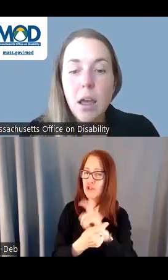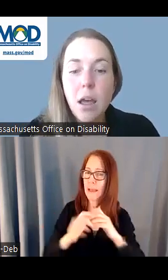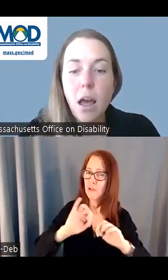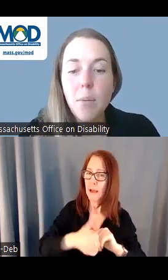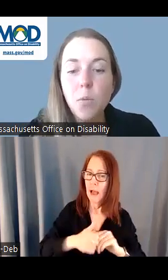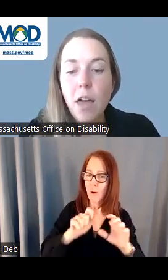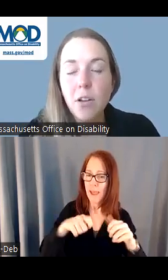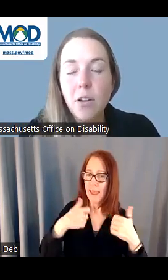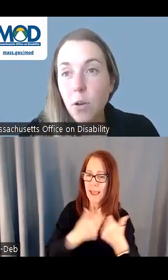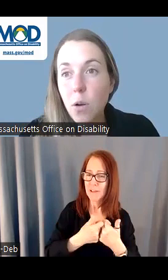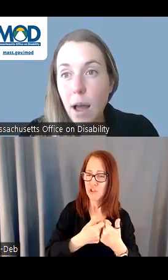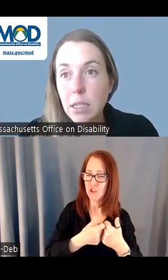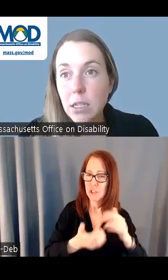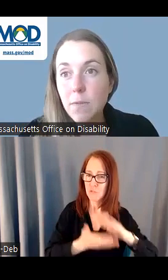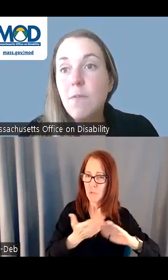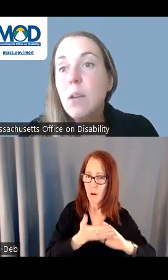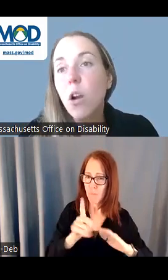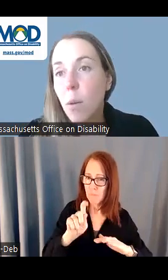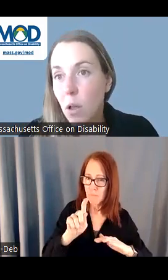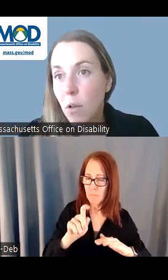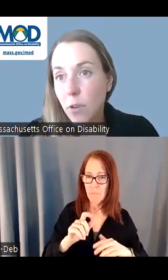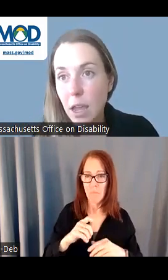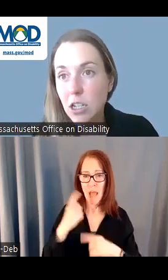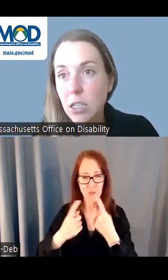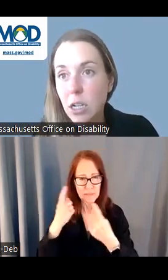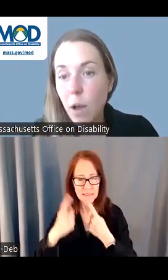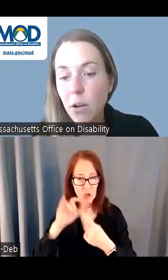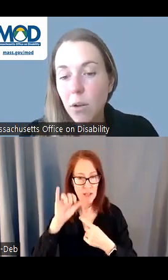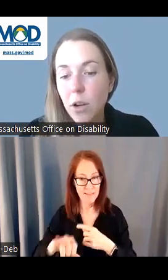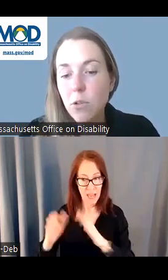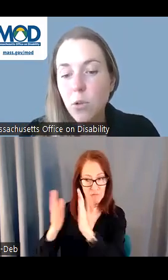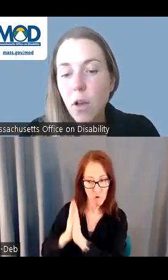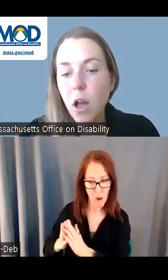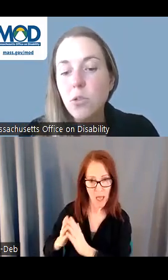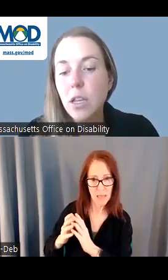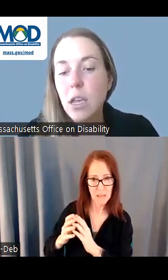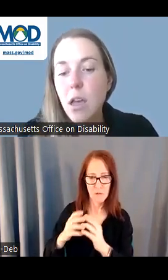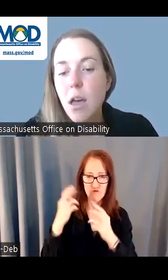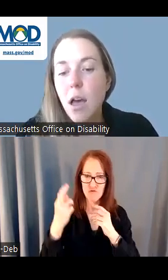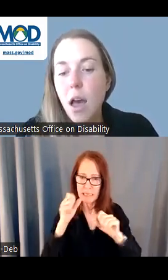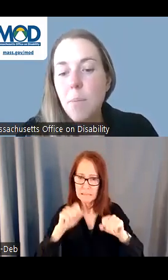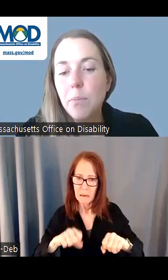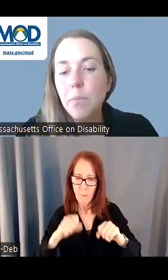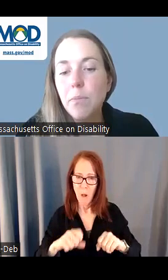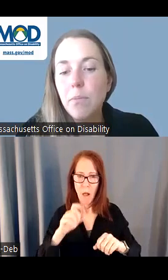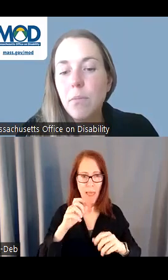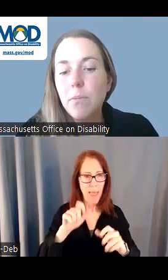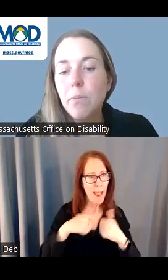operates, and whether the request is workable for the agency or whether it would sort of unduly